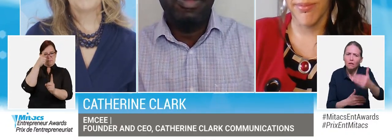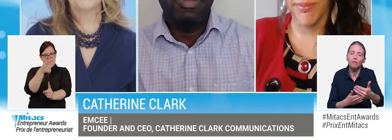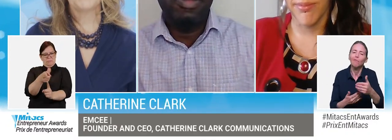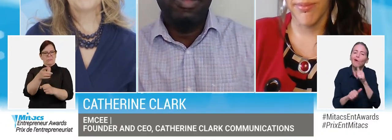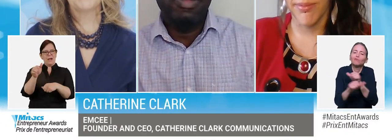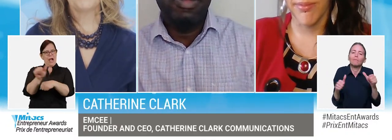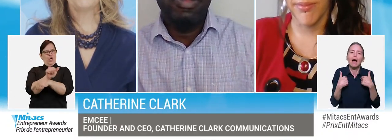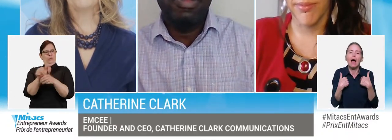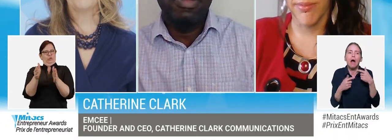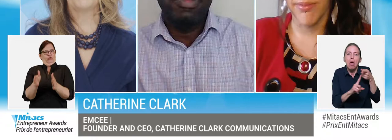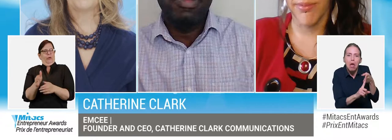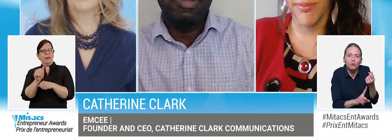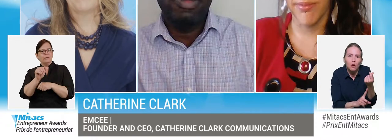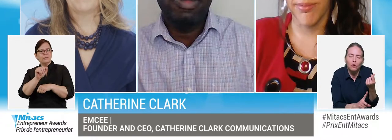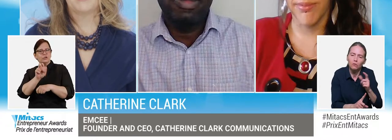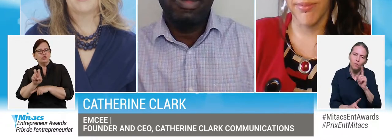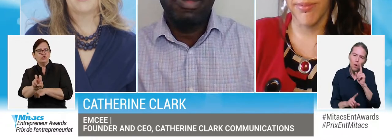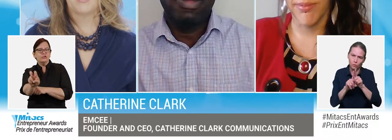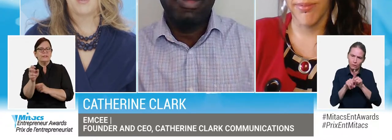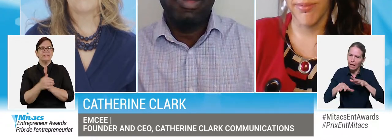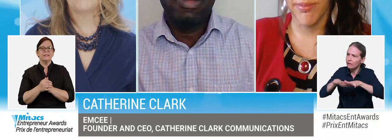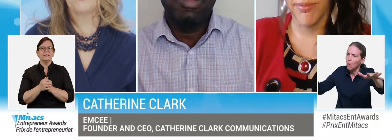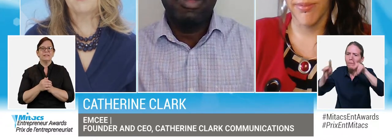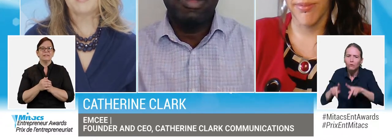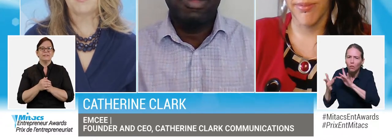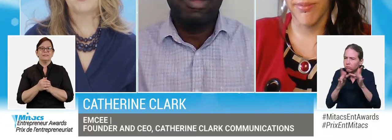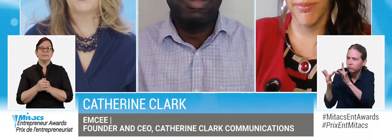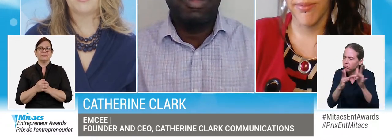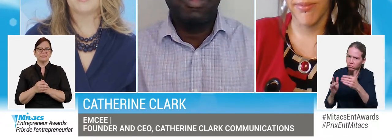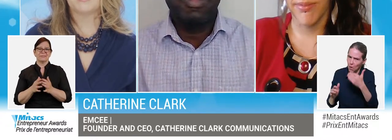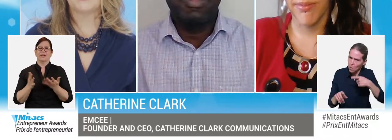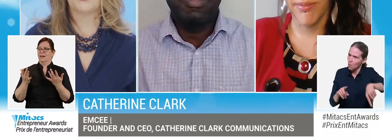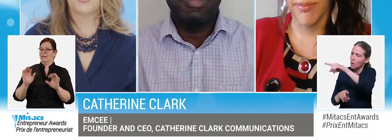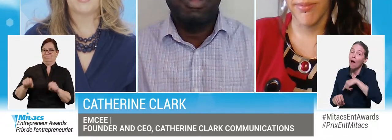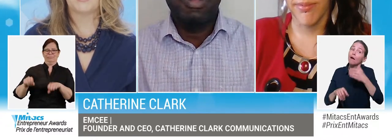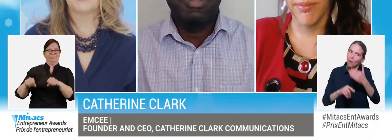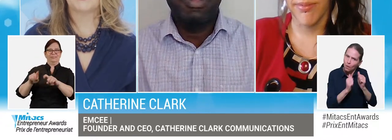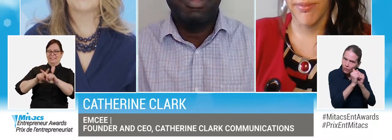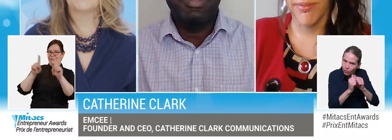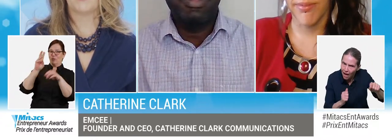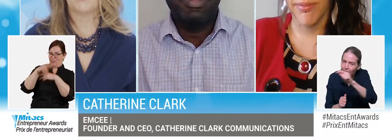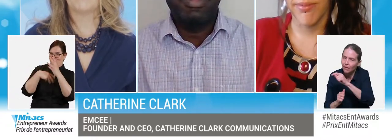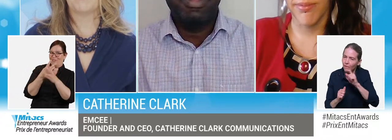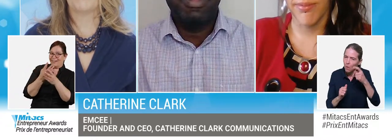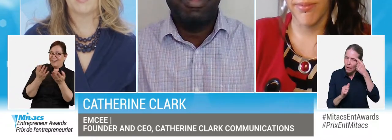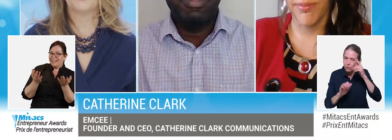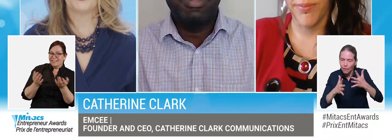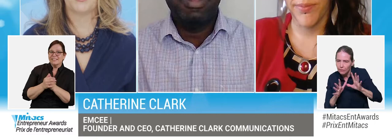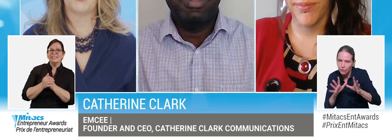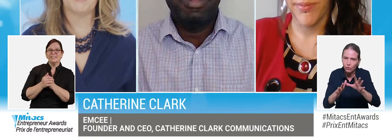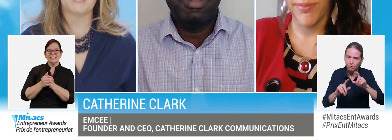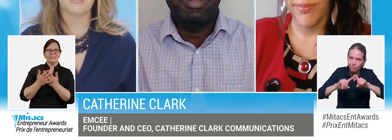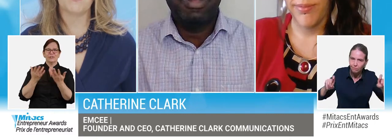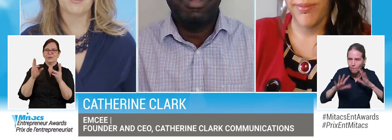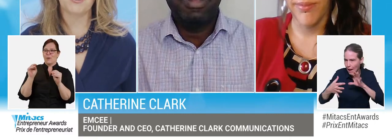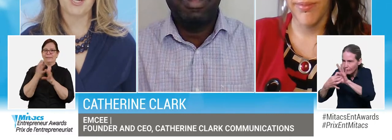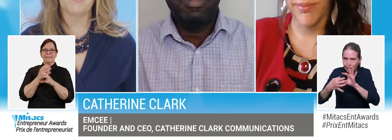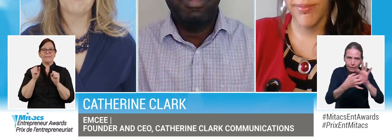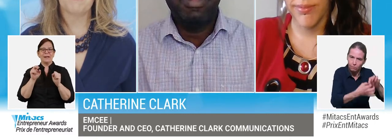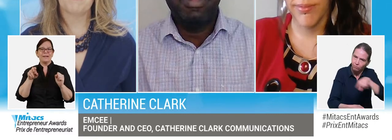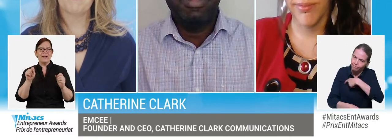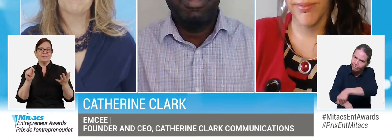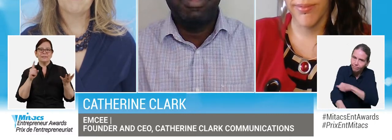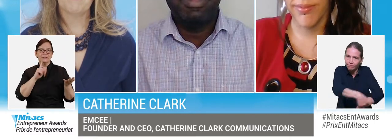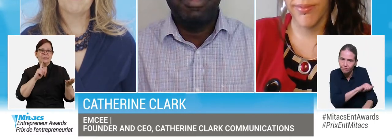Yeah, and Beatrice, as you've grown your company, how have you been able to utilize the training and skills development provided during your Mitacs